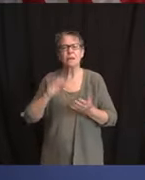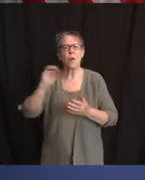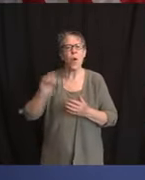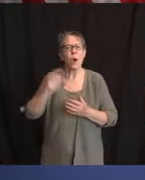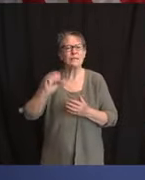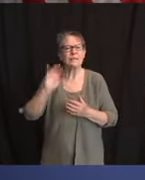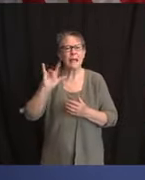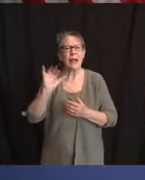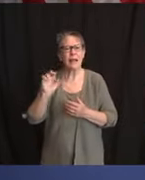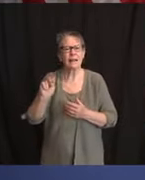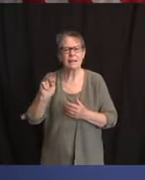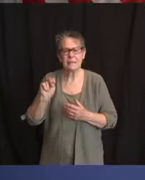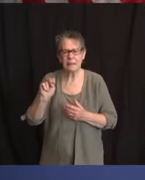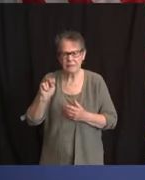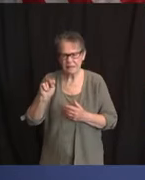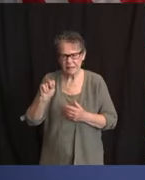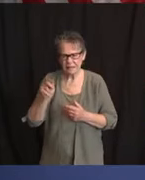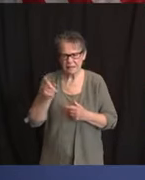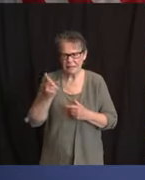particular view on that.